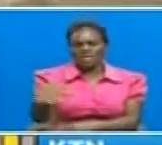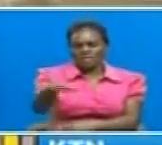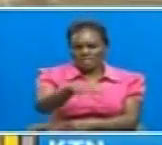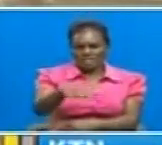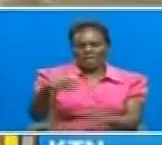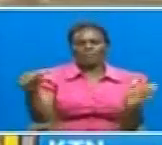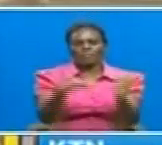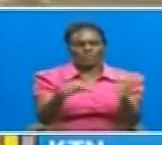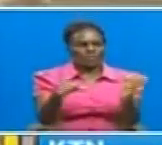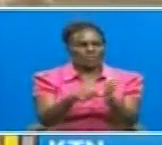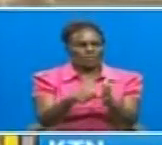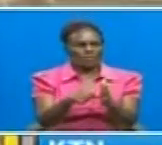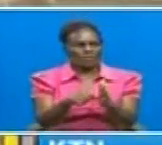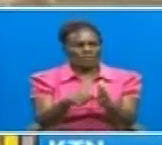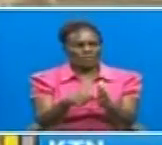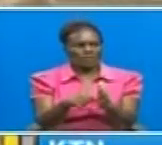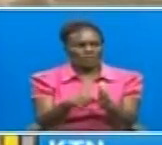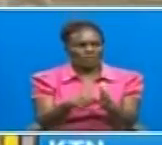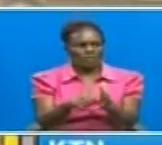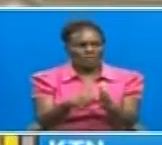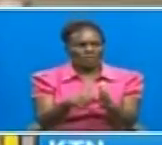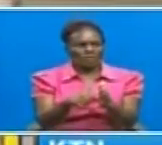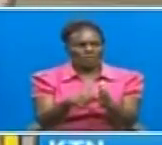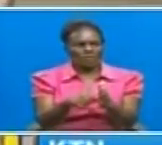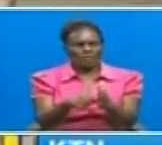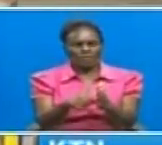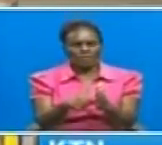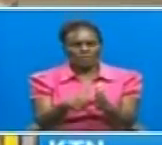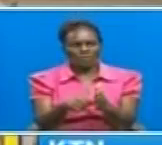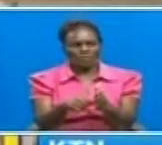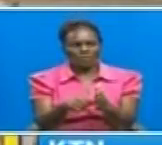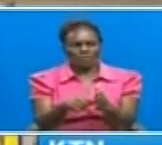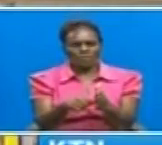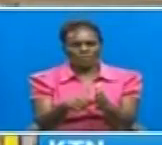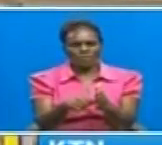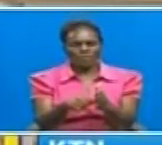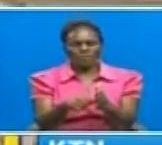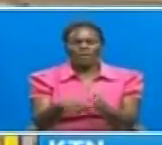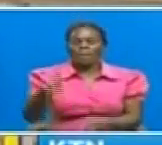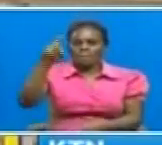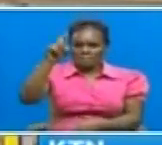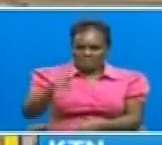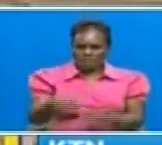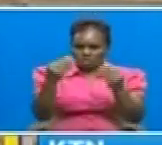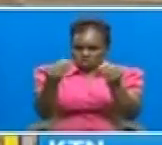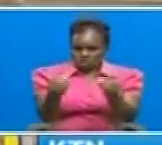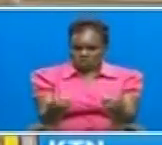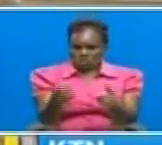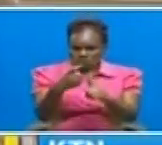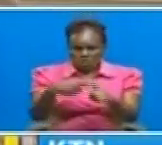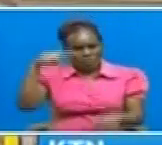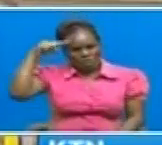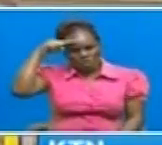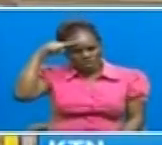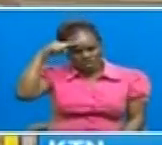disaster. The bar owner is only a trader selling somewhere else. So we must deal with this thing from the